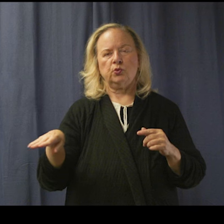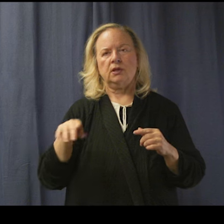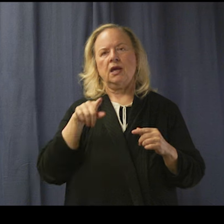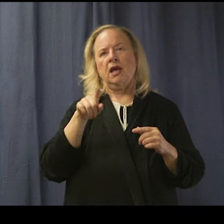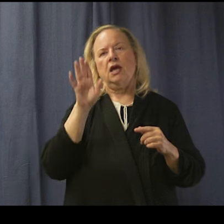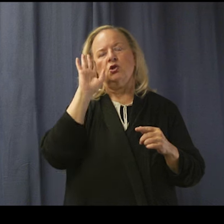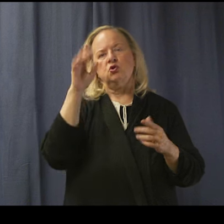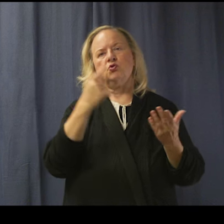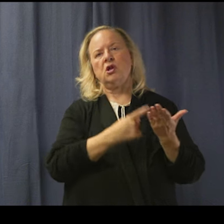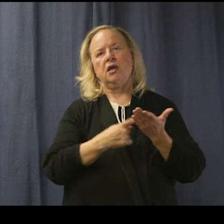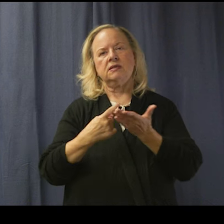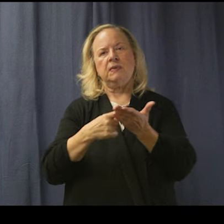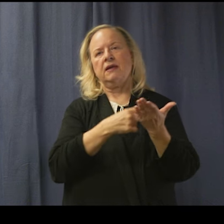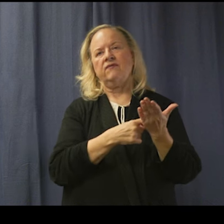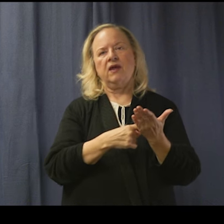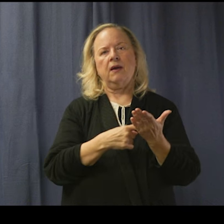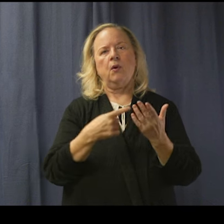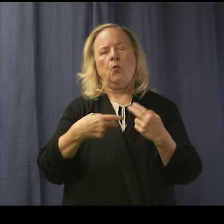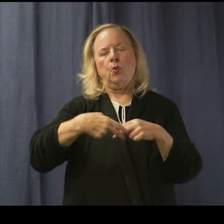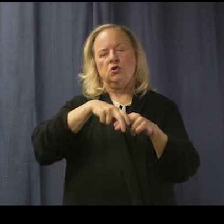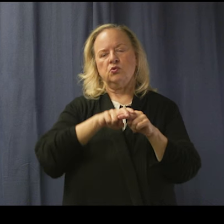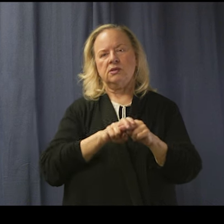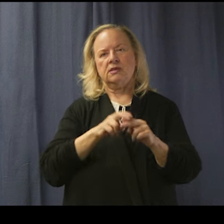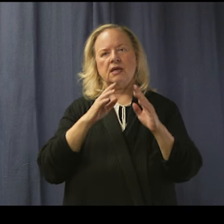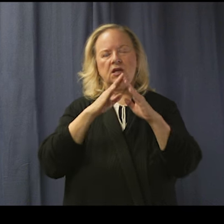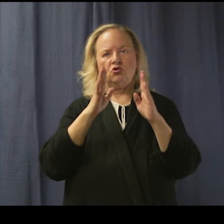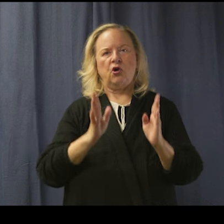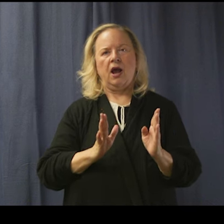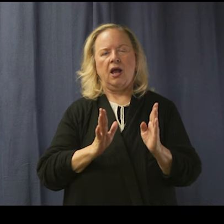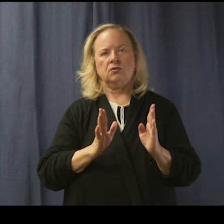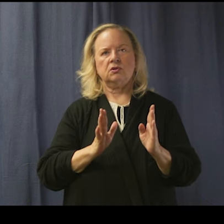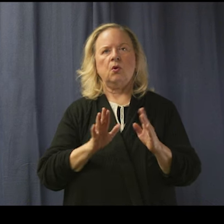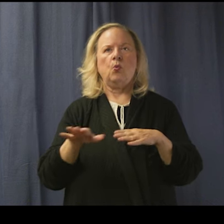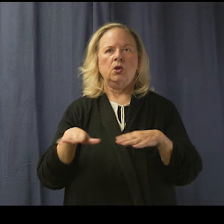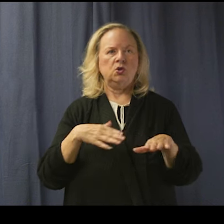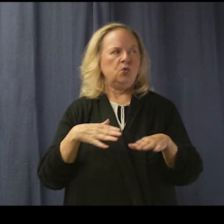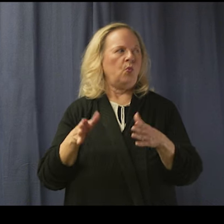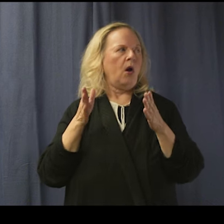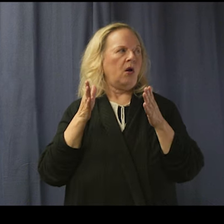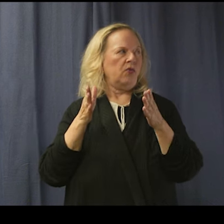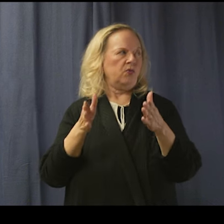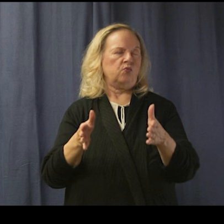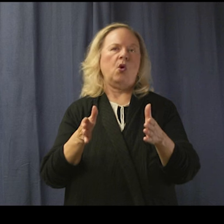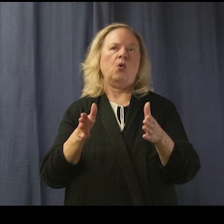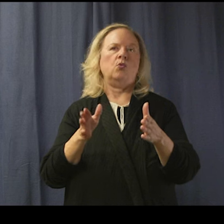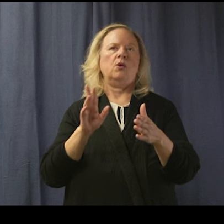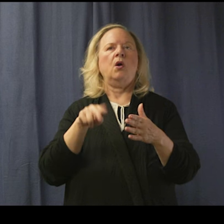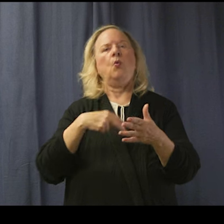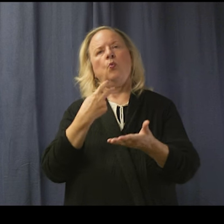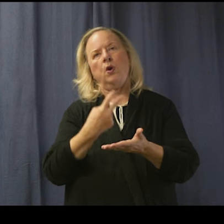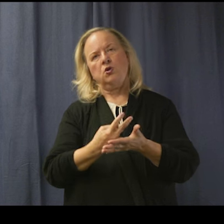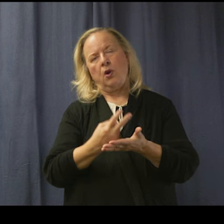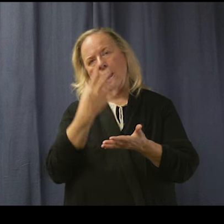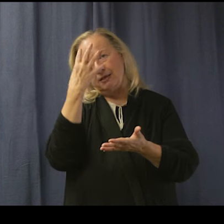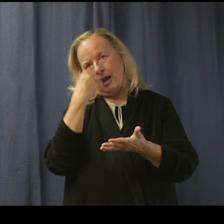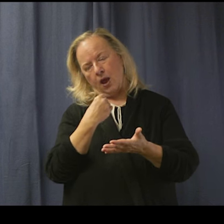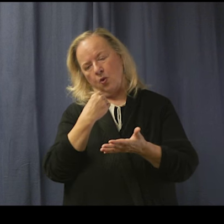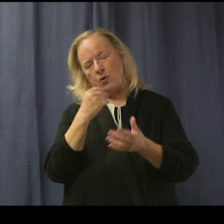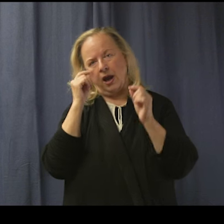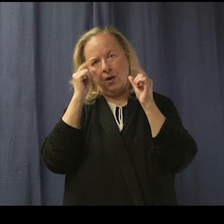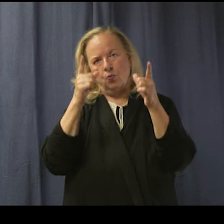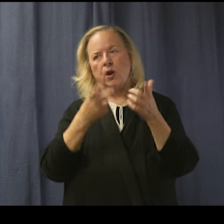your children, and you shall speak of them when you sit in your house, when you walk on the road, when you